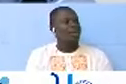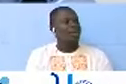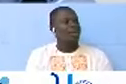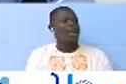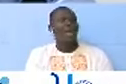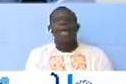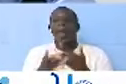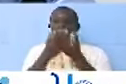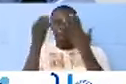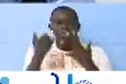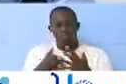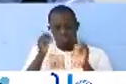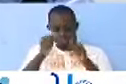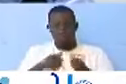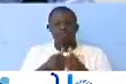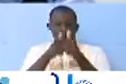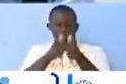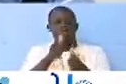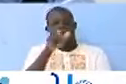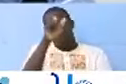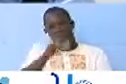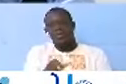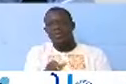him. Okay.